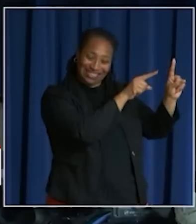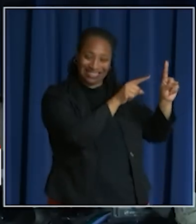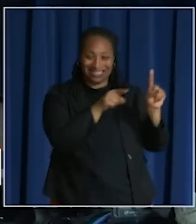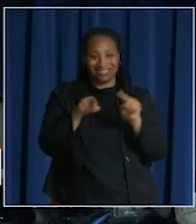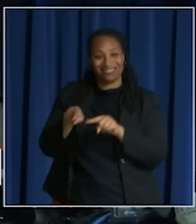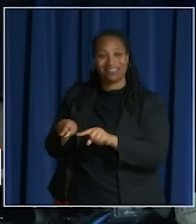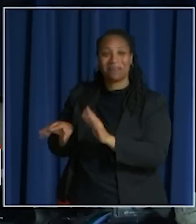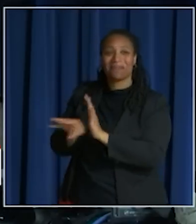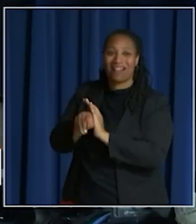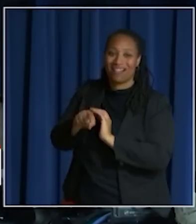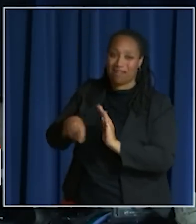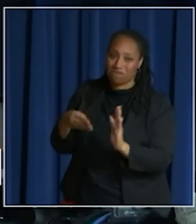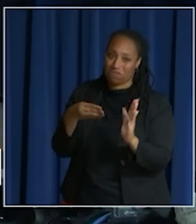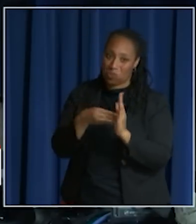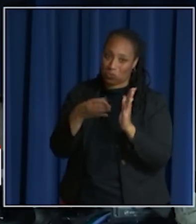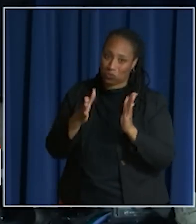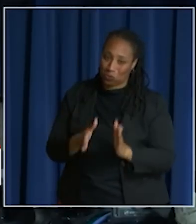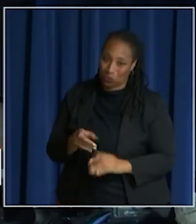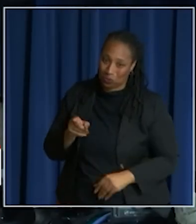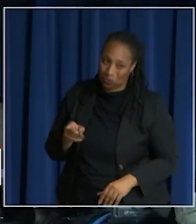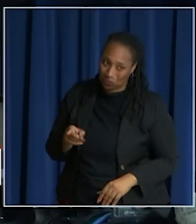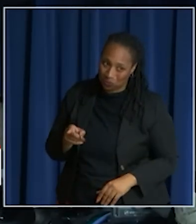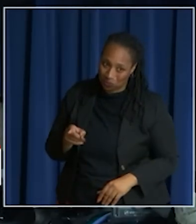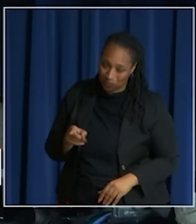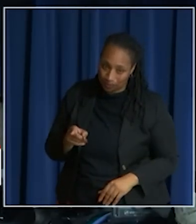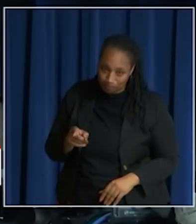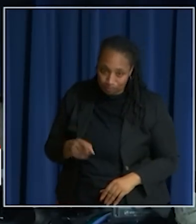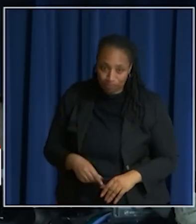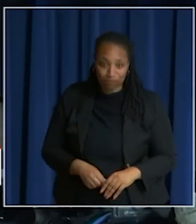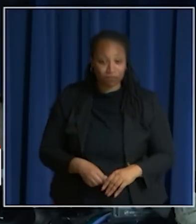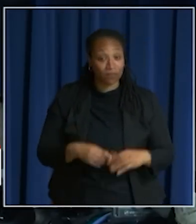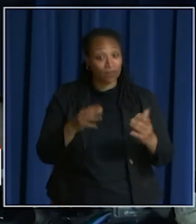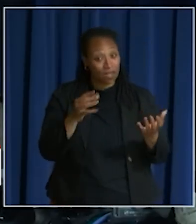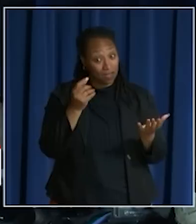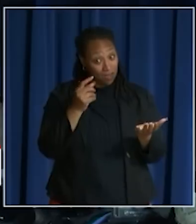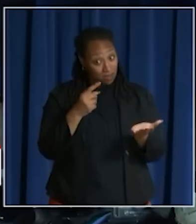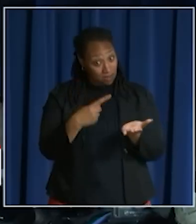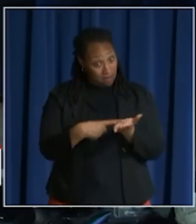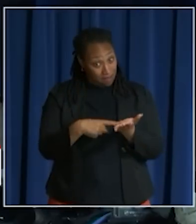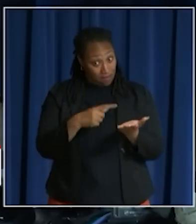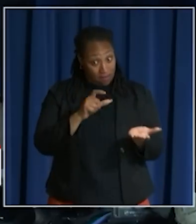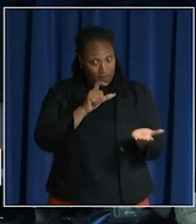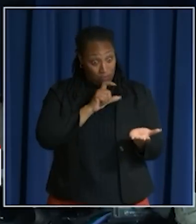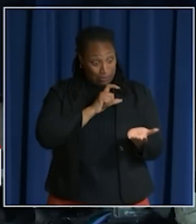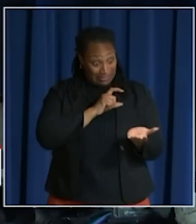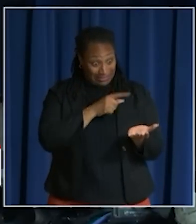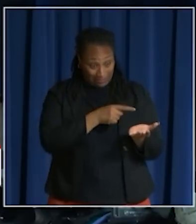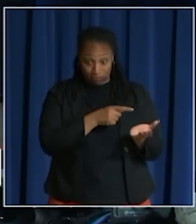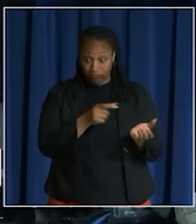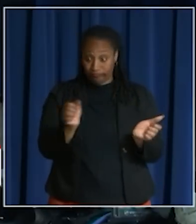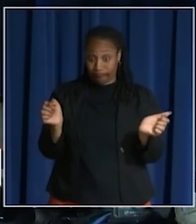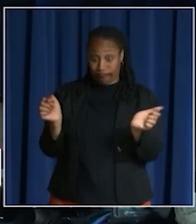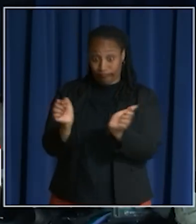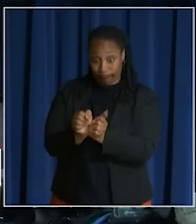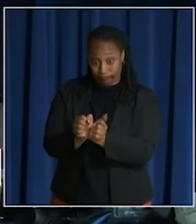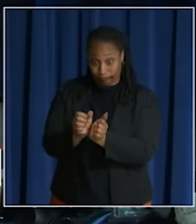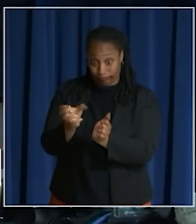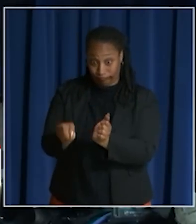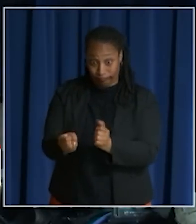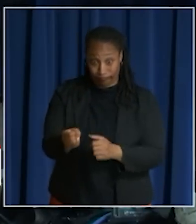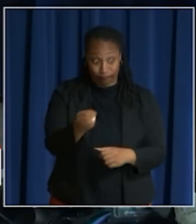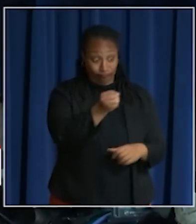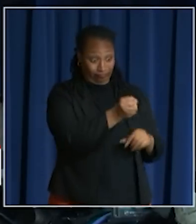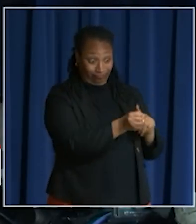where some of the very good police arrests that have been made were not prosecuted by the U.S. Attorney's